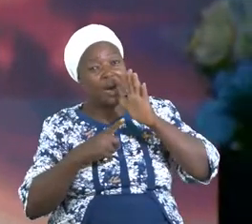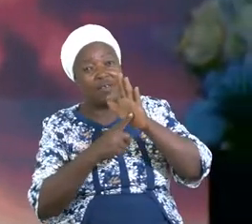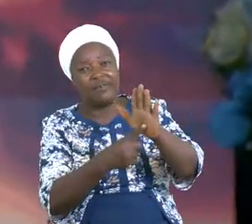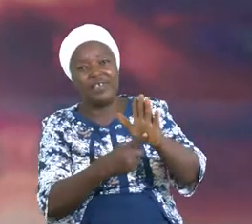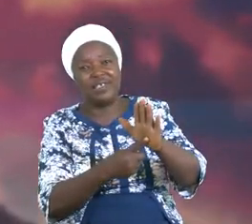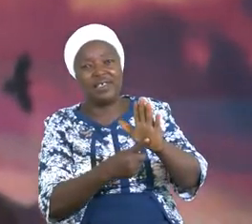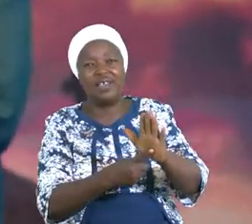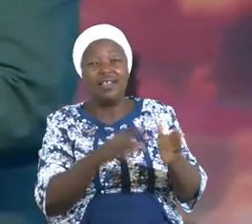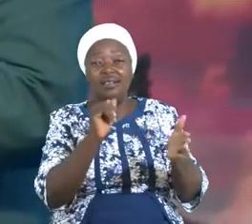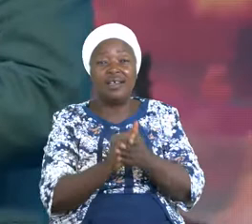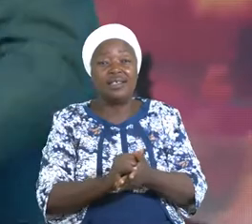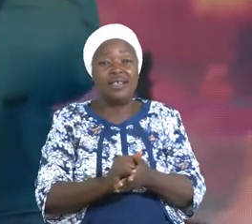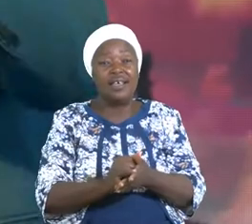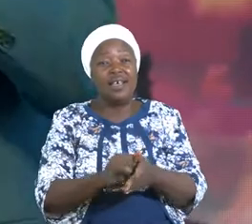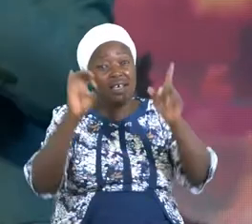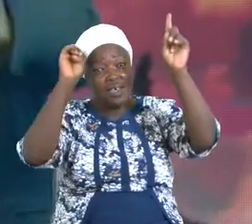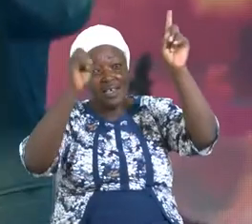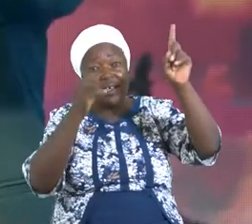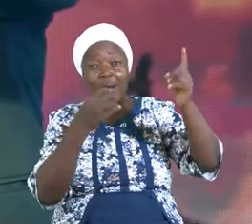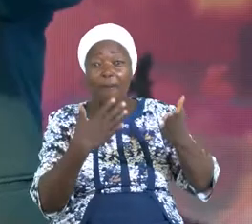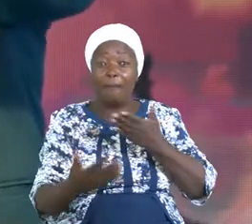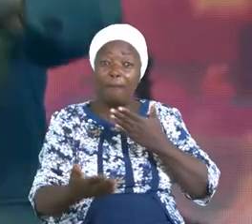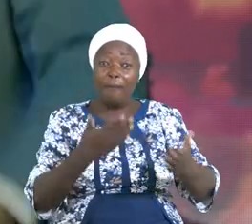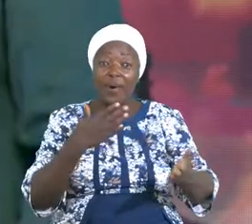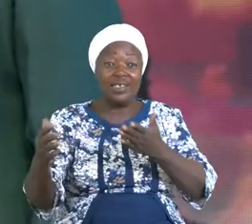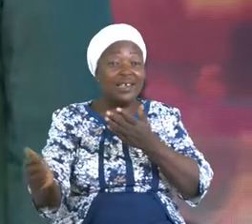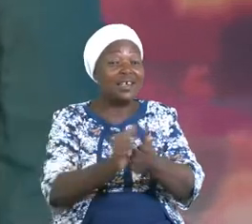he might destroy.